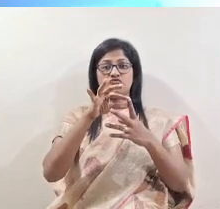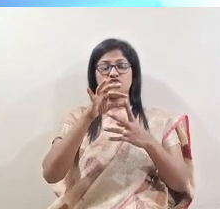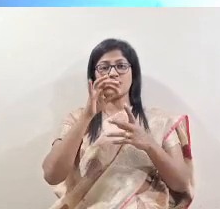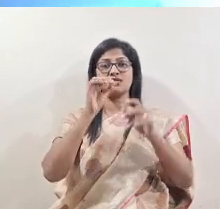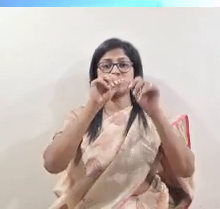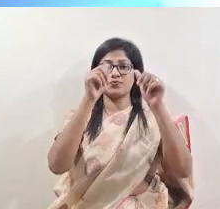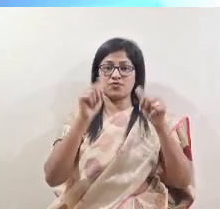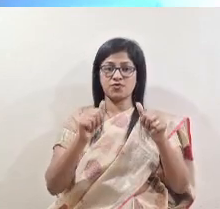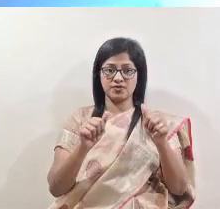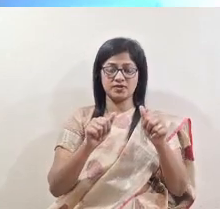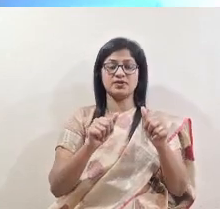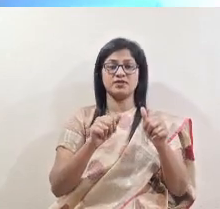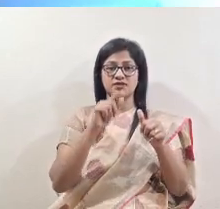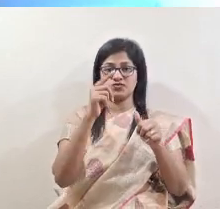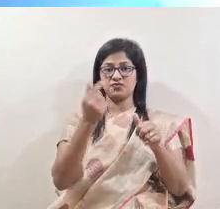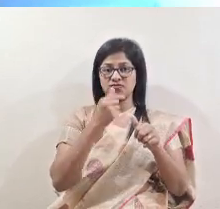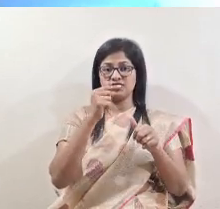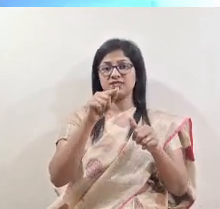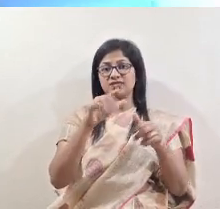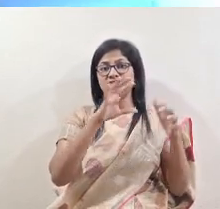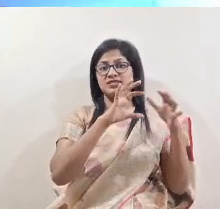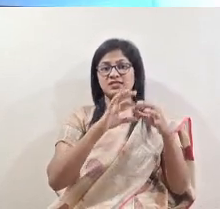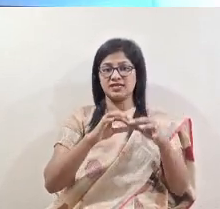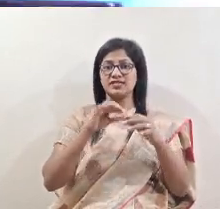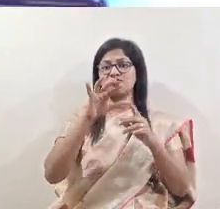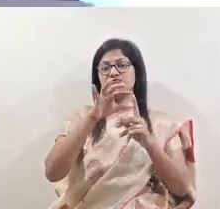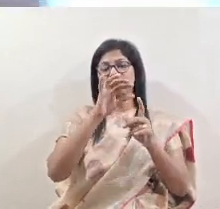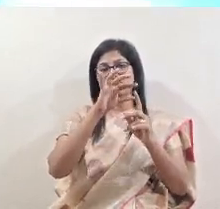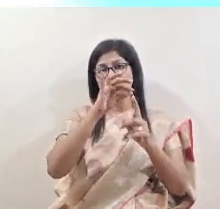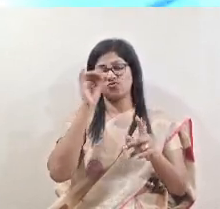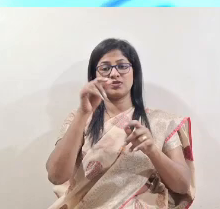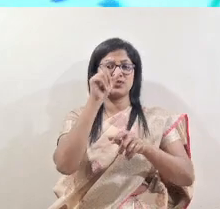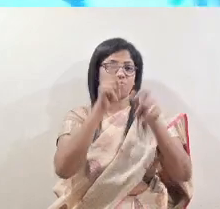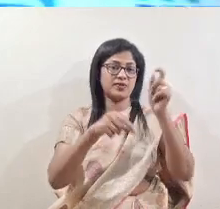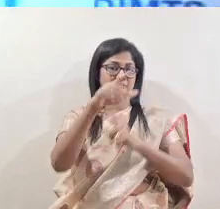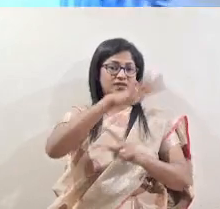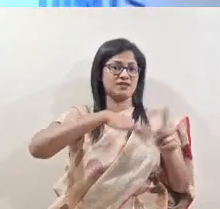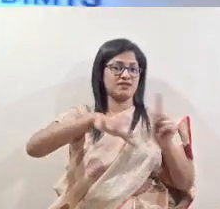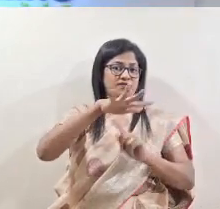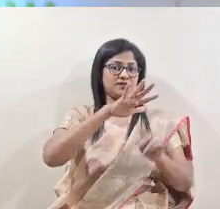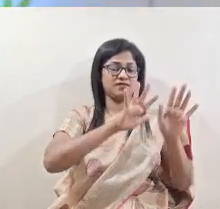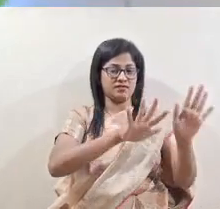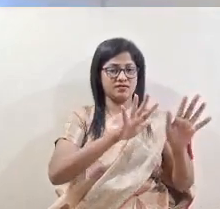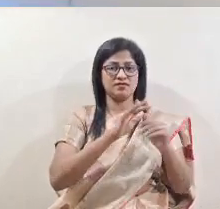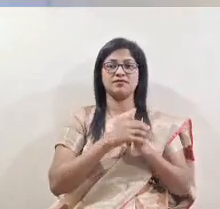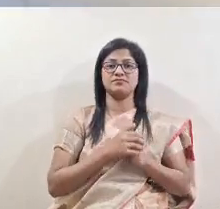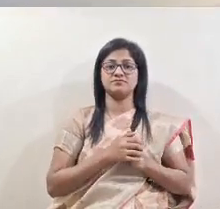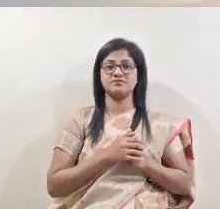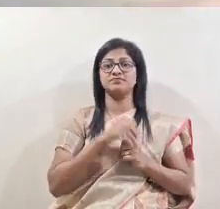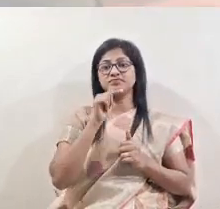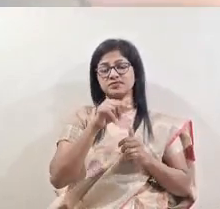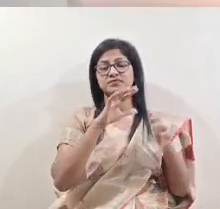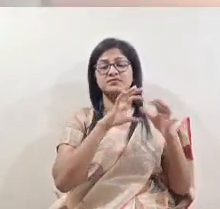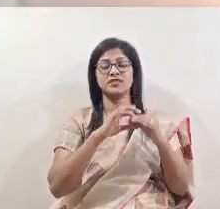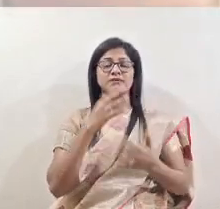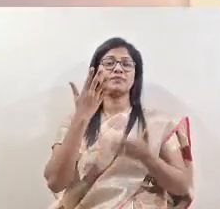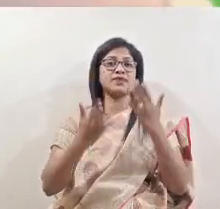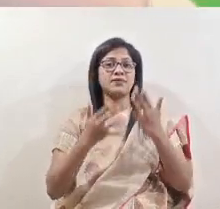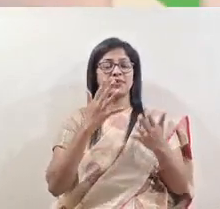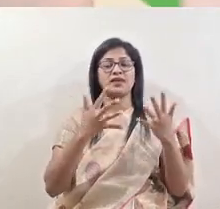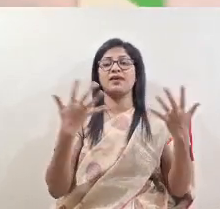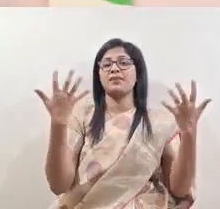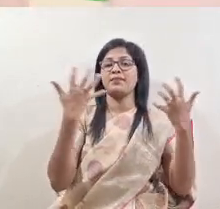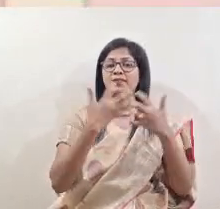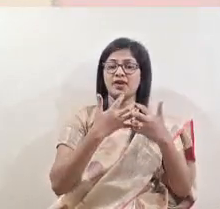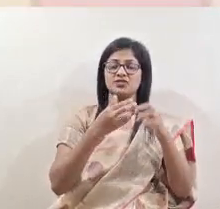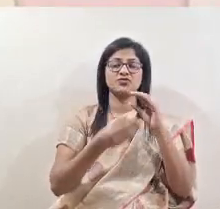the choice modeling, Yes. so it is basically the choice of those people in that particular scenario. So this probably will